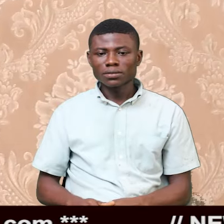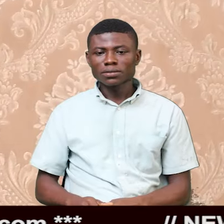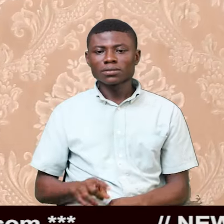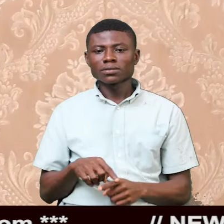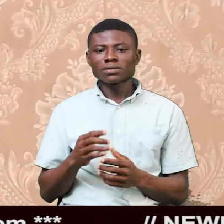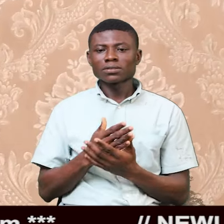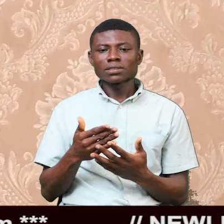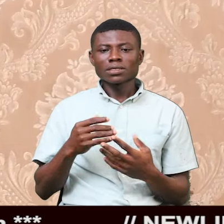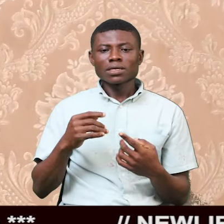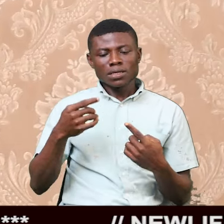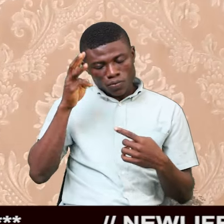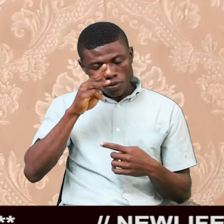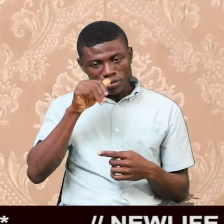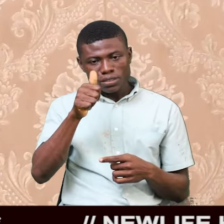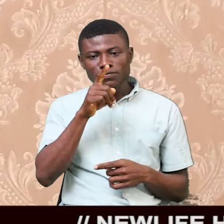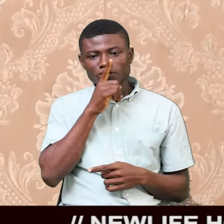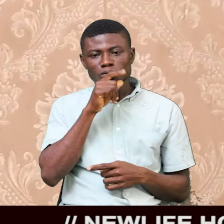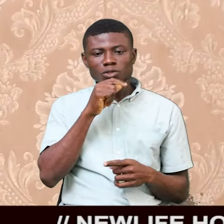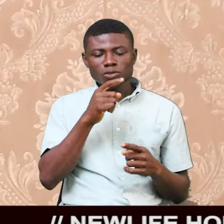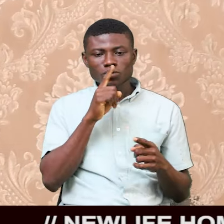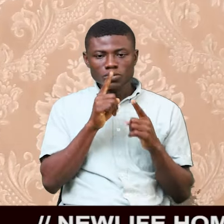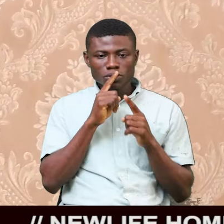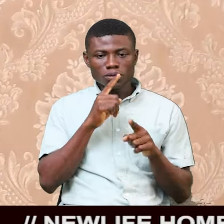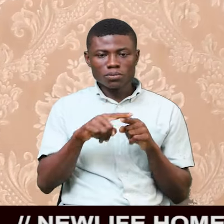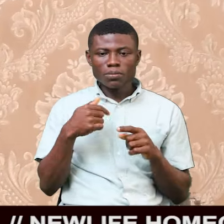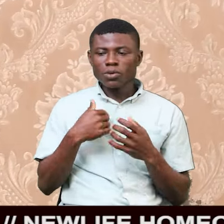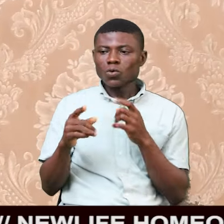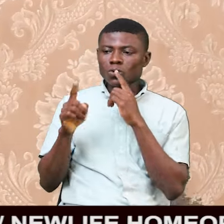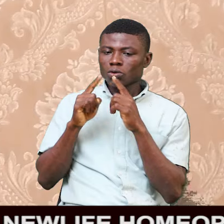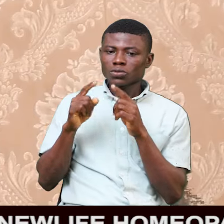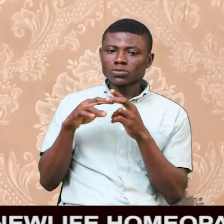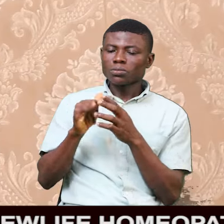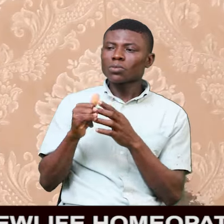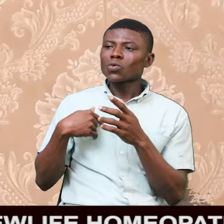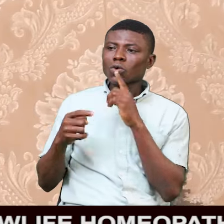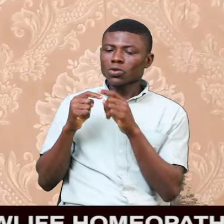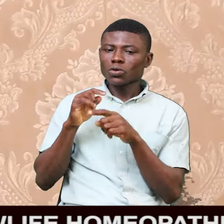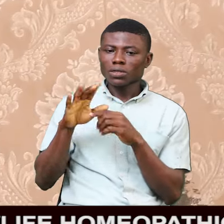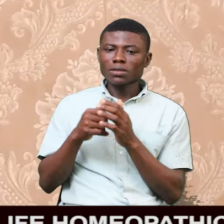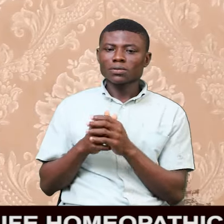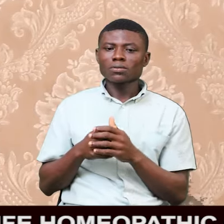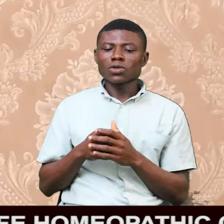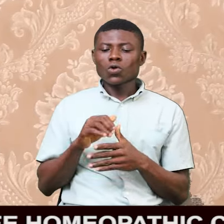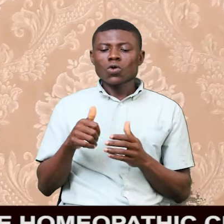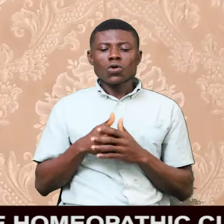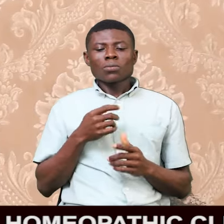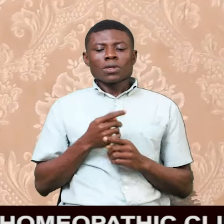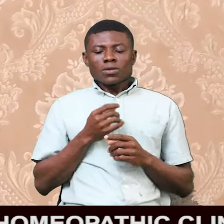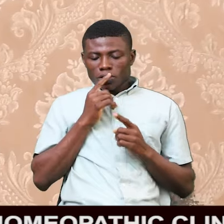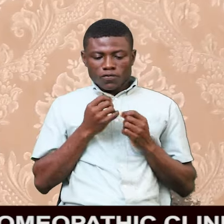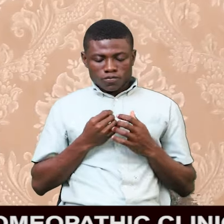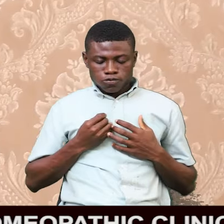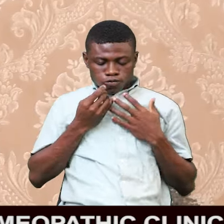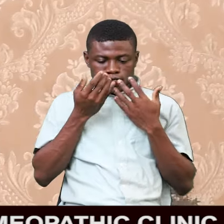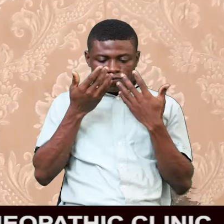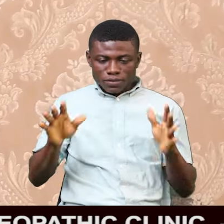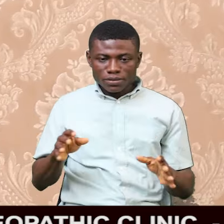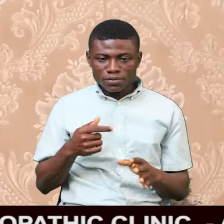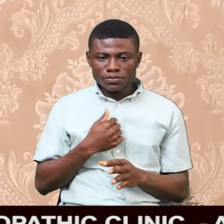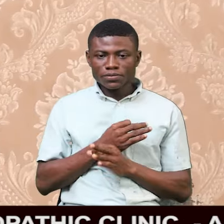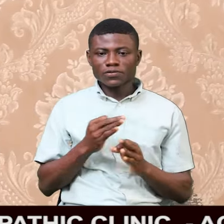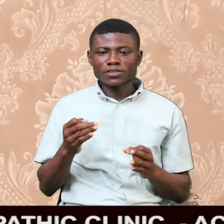ono bibeti me ahad on kada me no me pesa me ka madwe me yi free me mu okay. Into